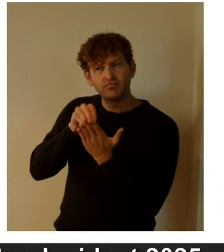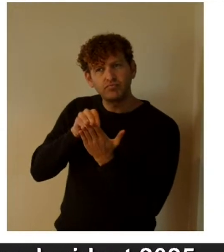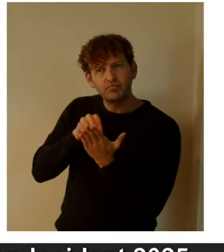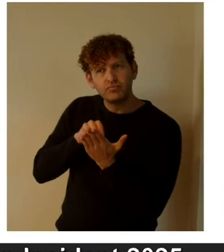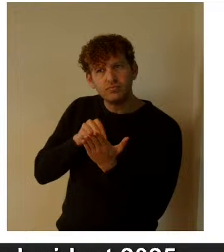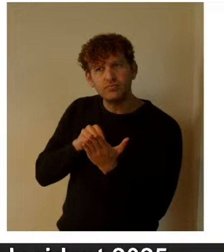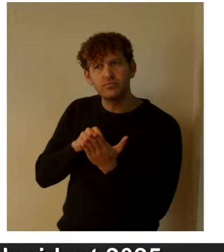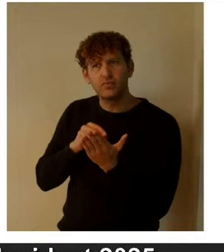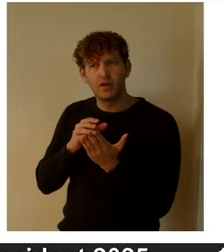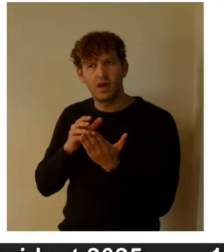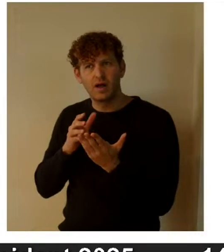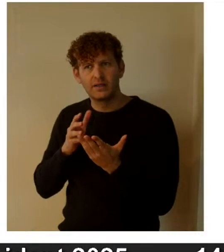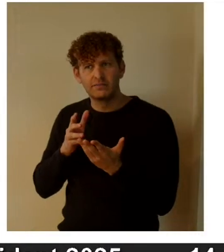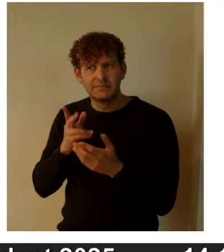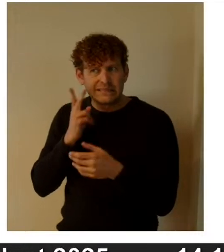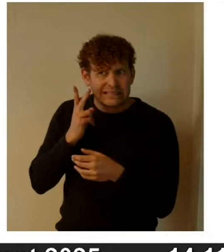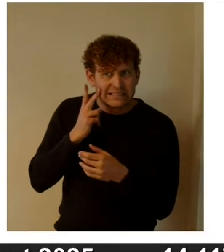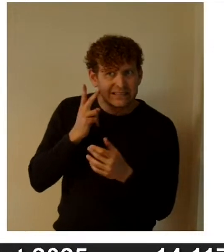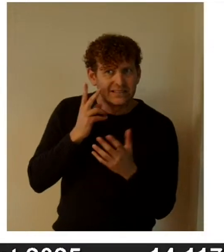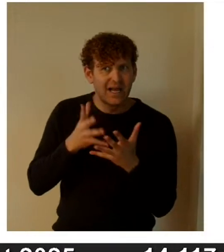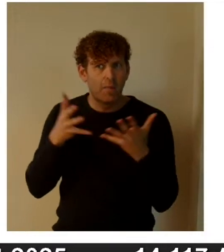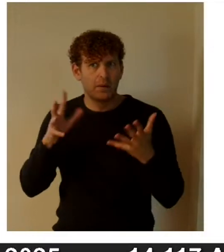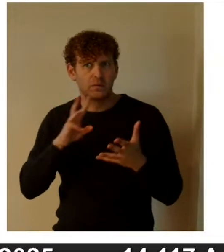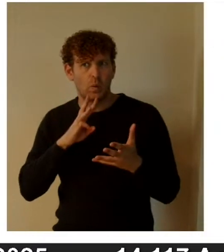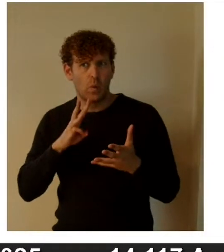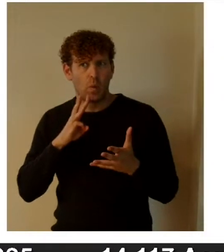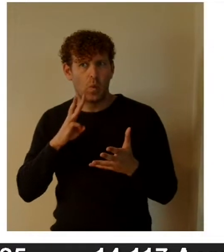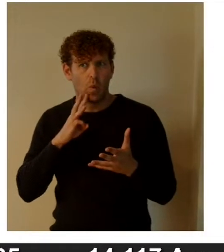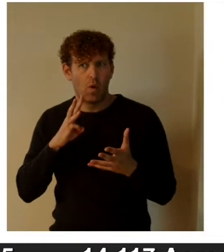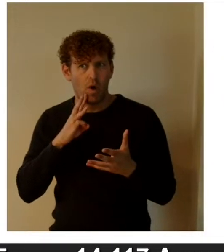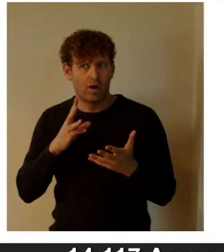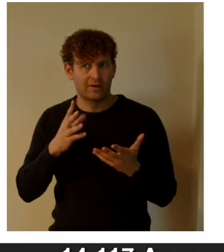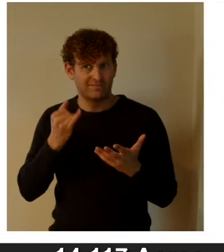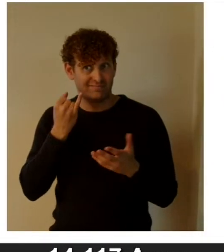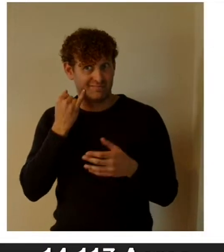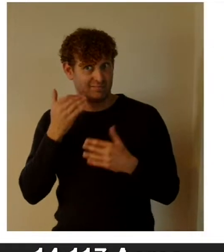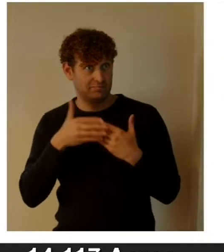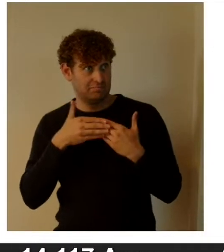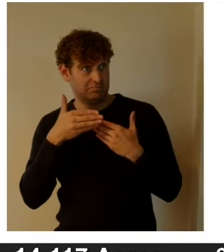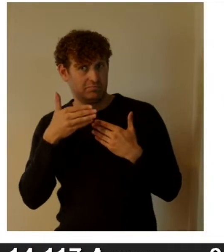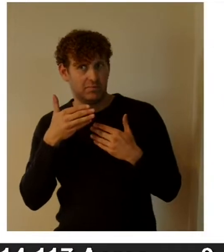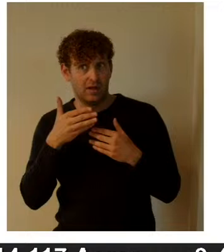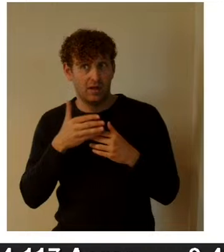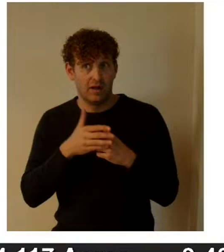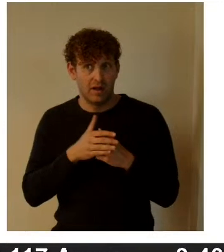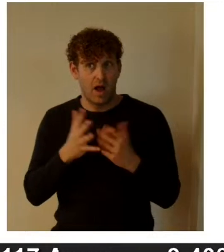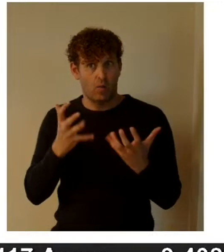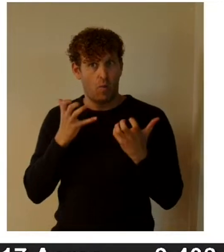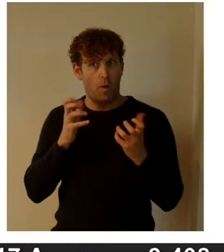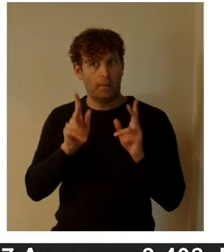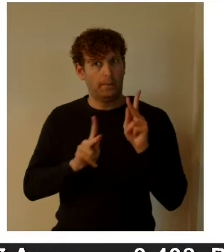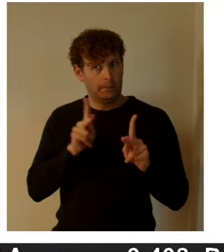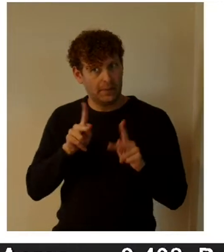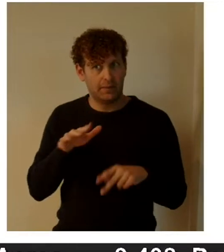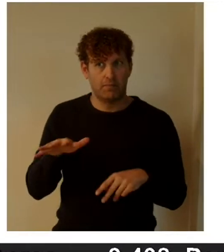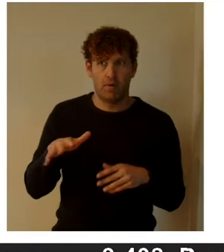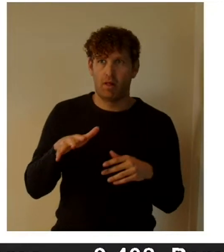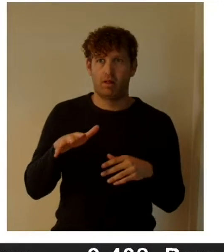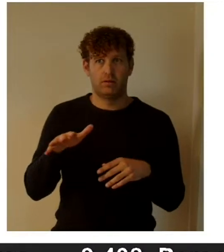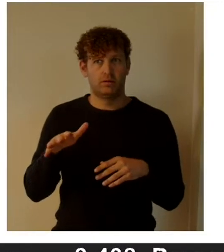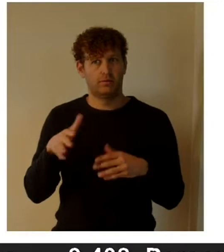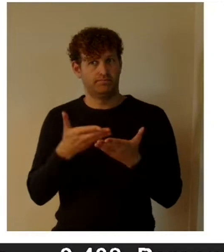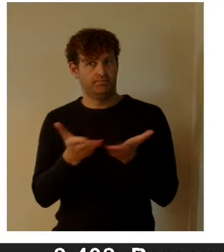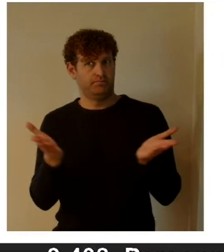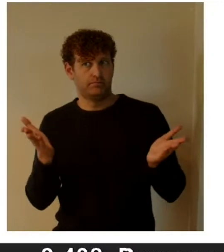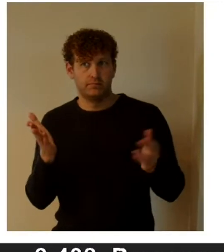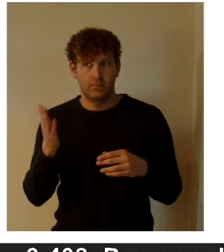to our system. That means that if it's raining, I want everyone to be aware. We have to be very ready again to potentially